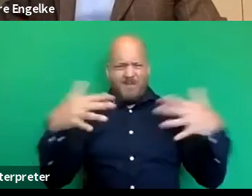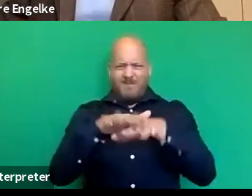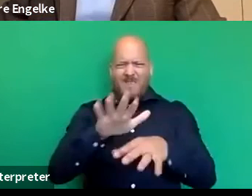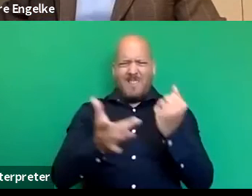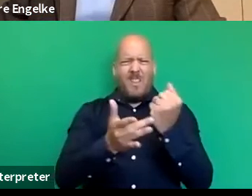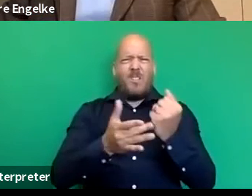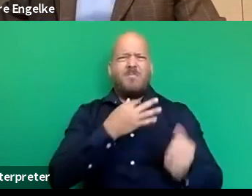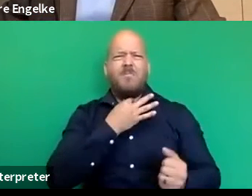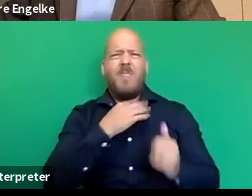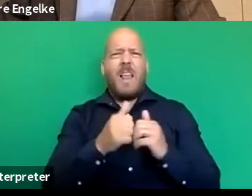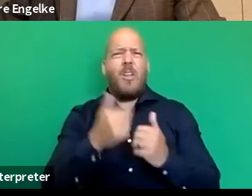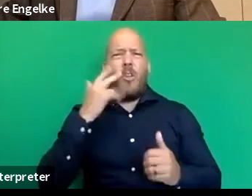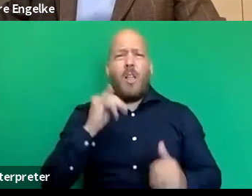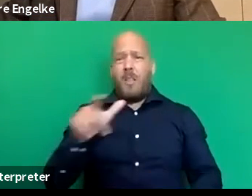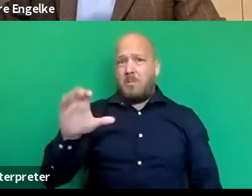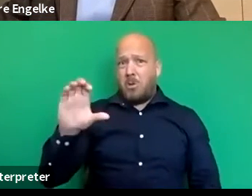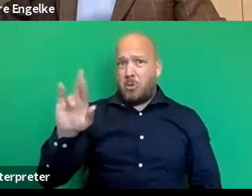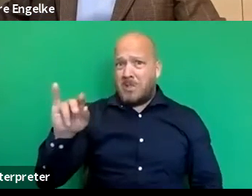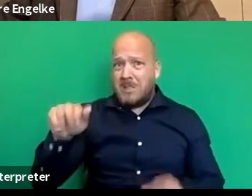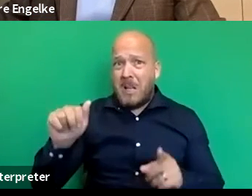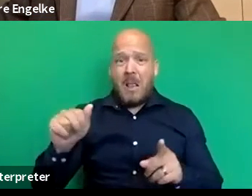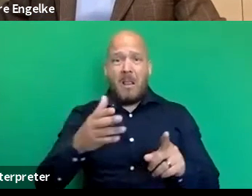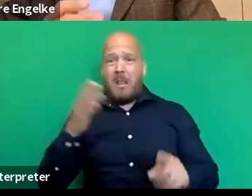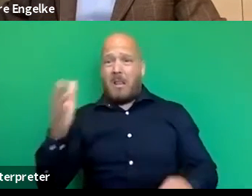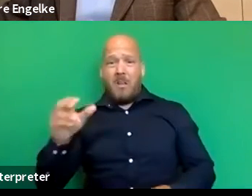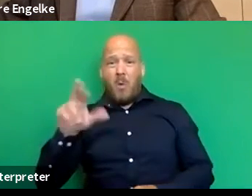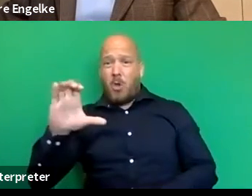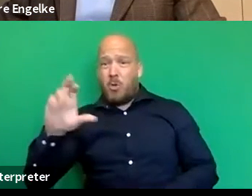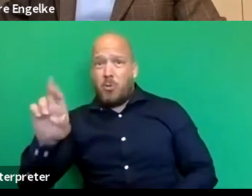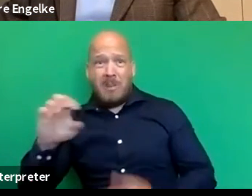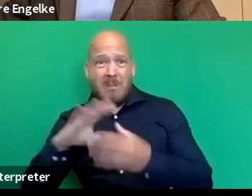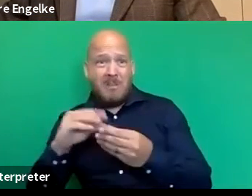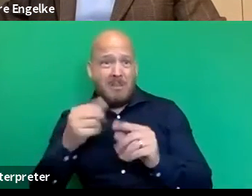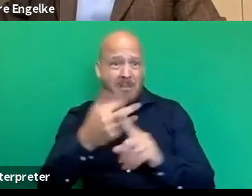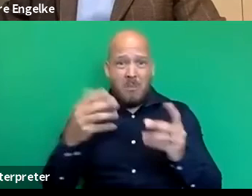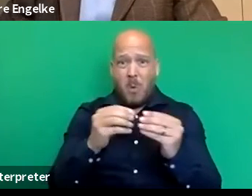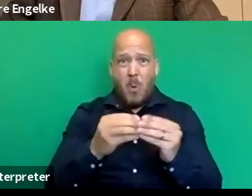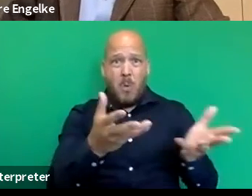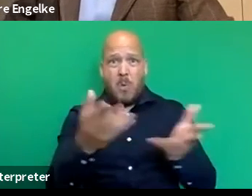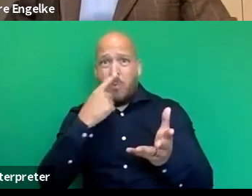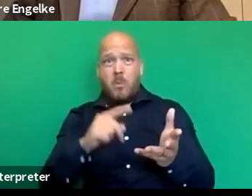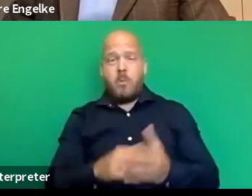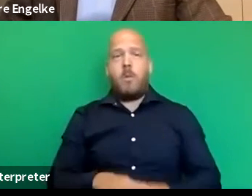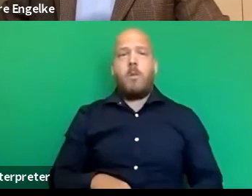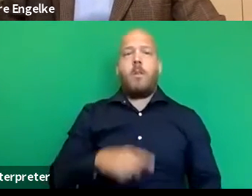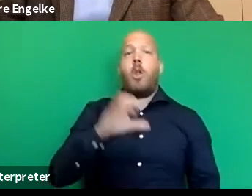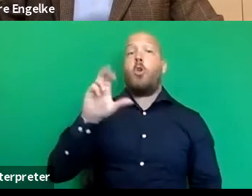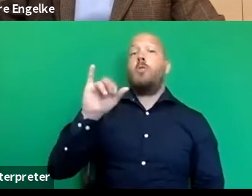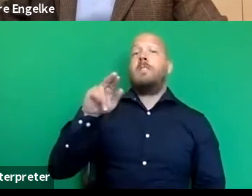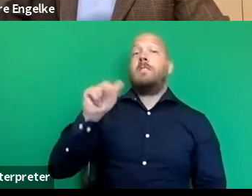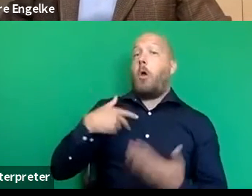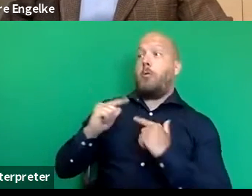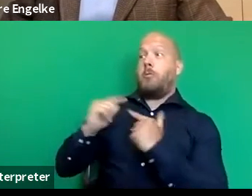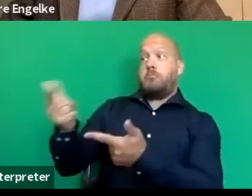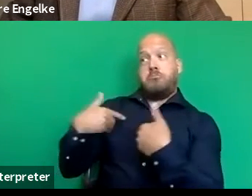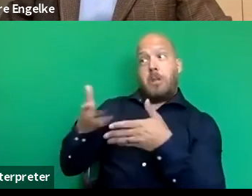Cristina, Cree, anybody want to respond to that? I'll let Cree talk since it's his technology. I'd be happy to talk a